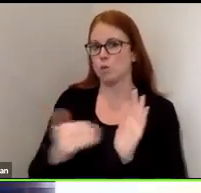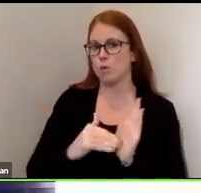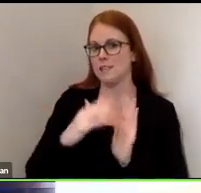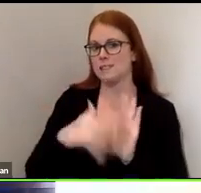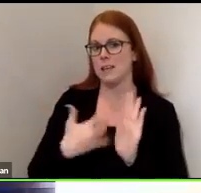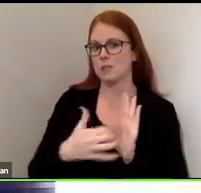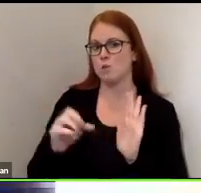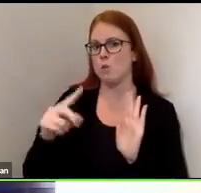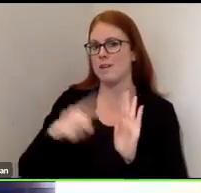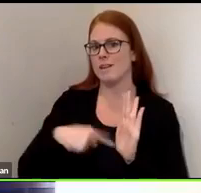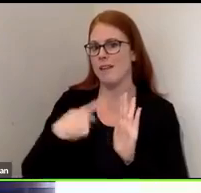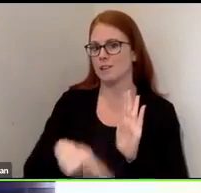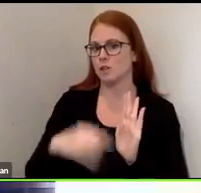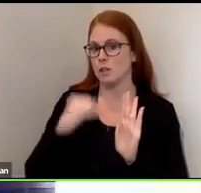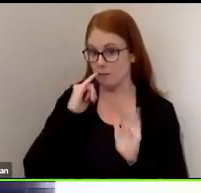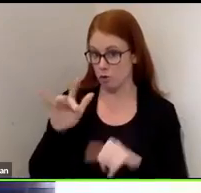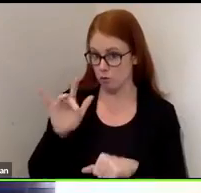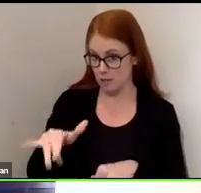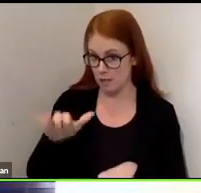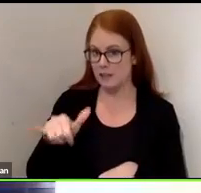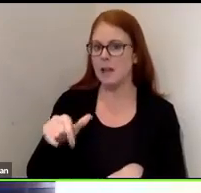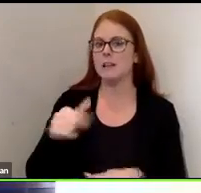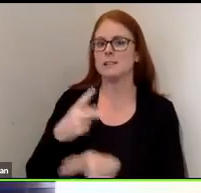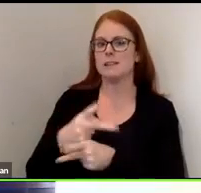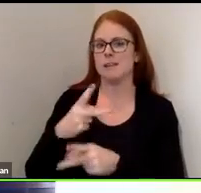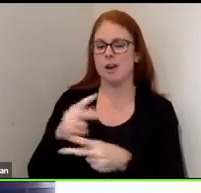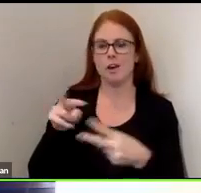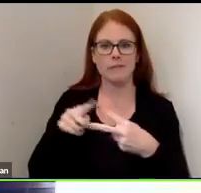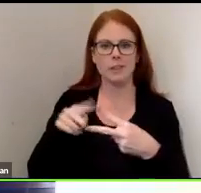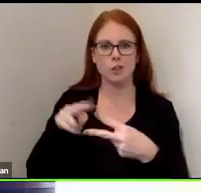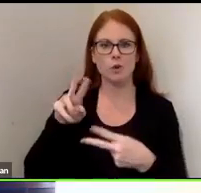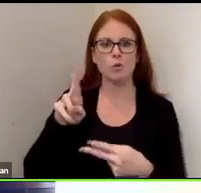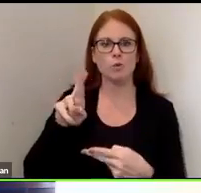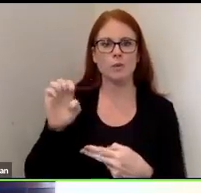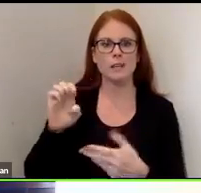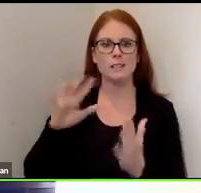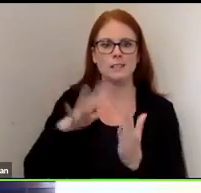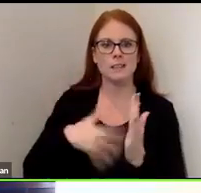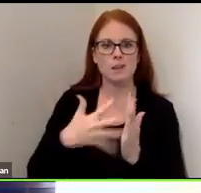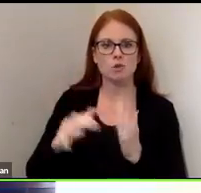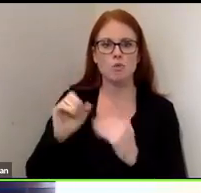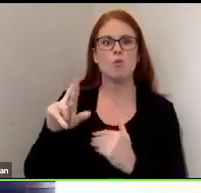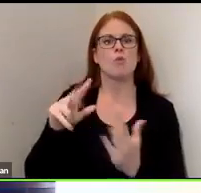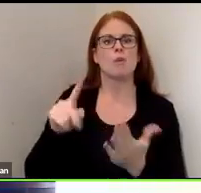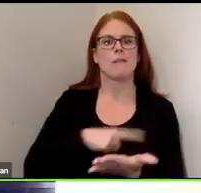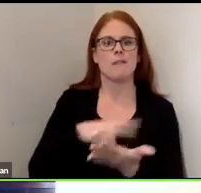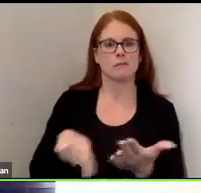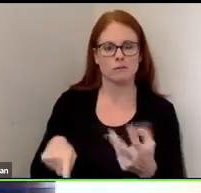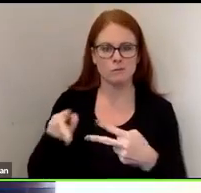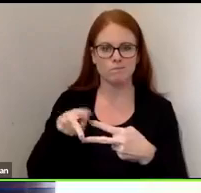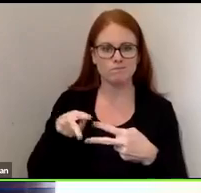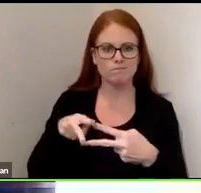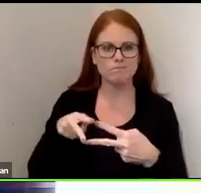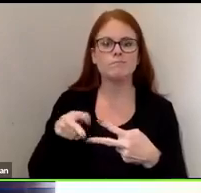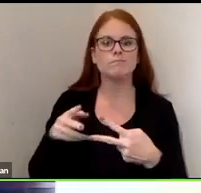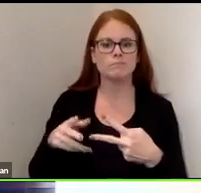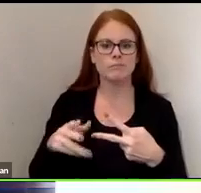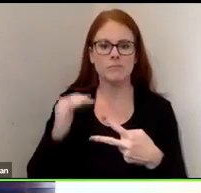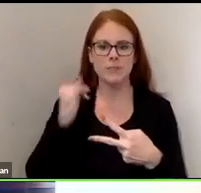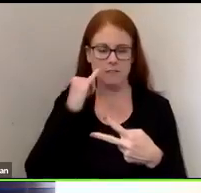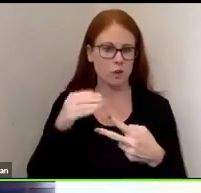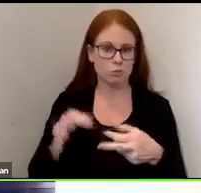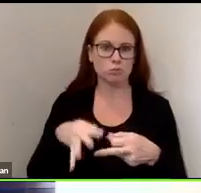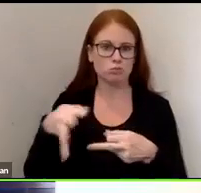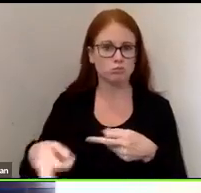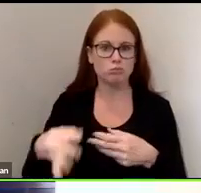cancel. And if you click that, you can go ahead and take care of either of those. And that's gonna be the easiest thing to make sure your appointment's canceled, or if you can reschedule for a